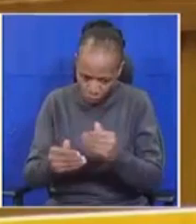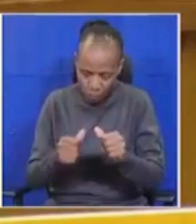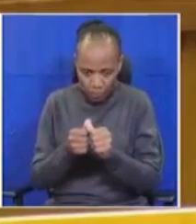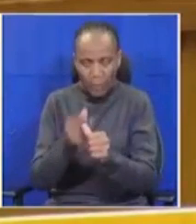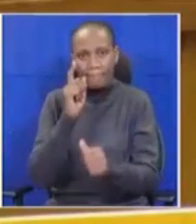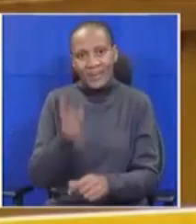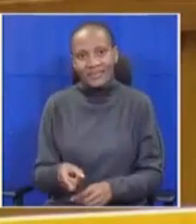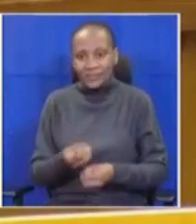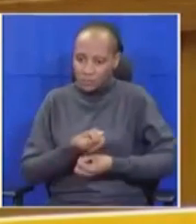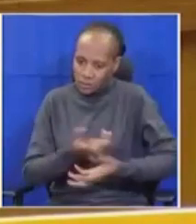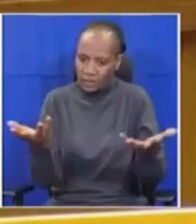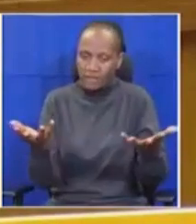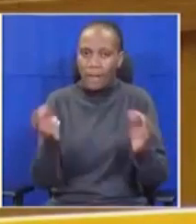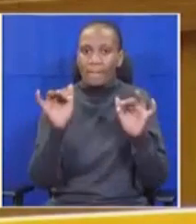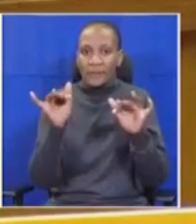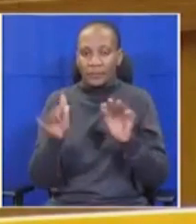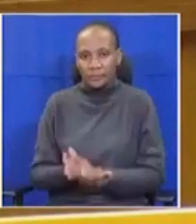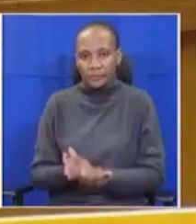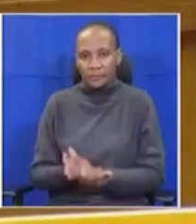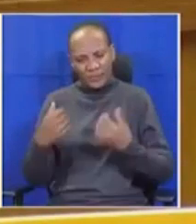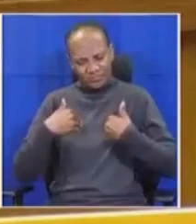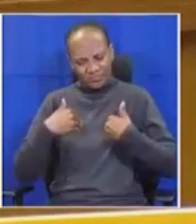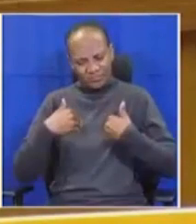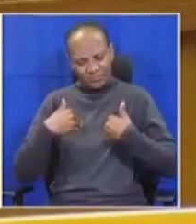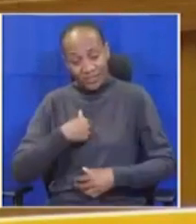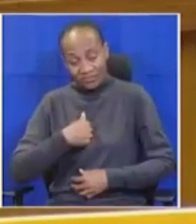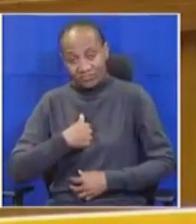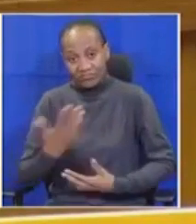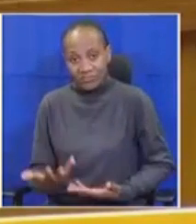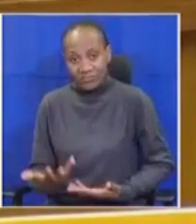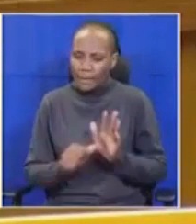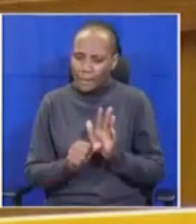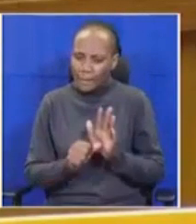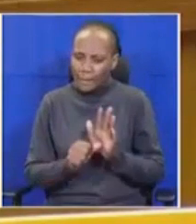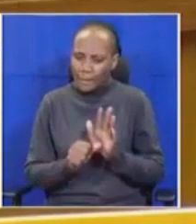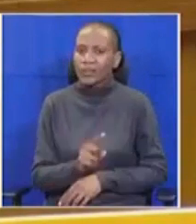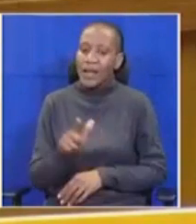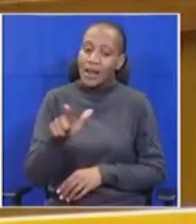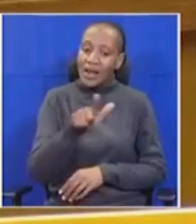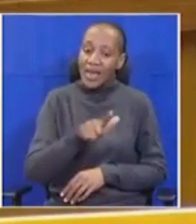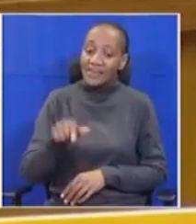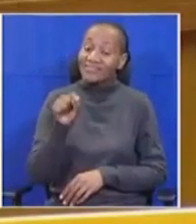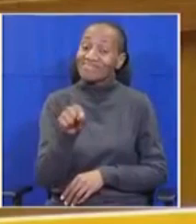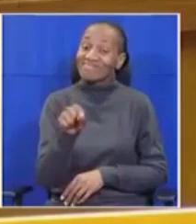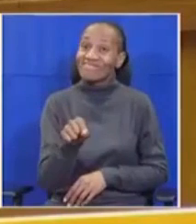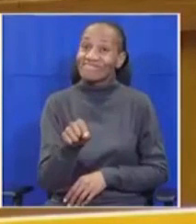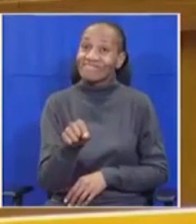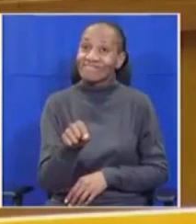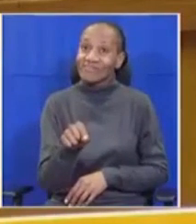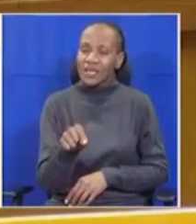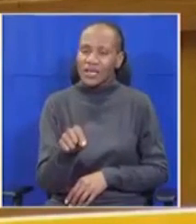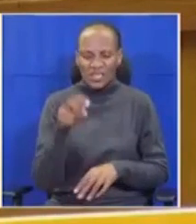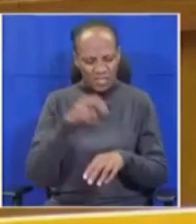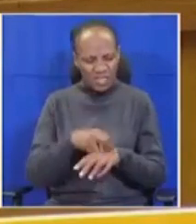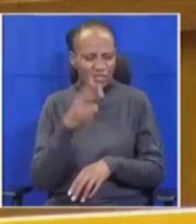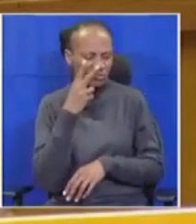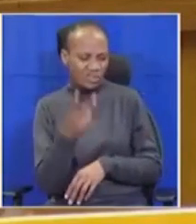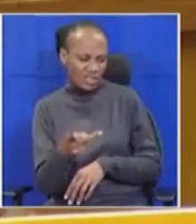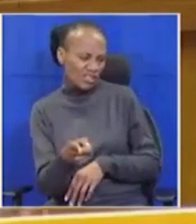our people. But for me, more importantly, to look at land with new eyes, as it